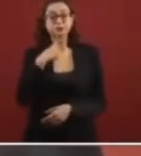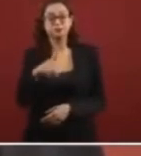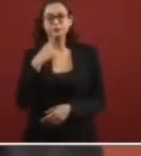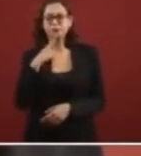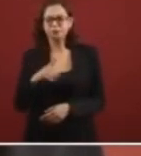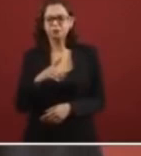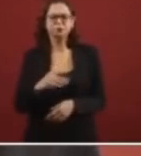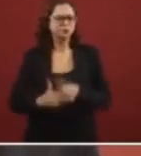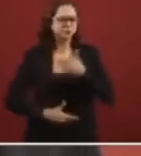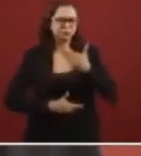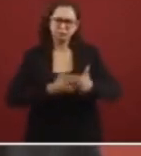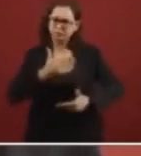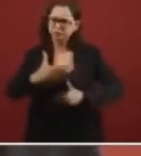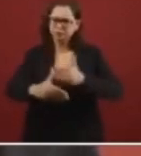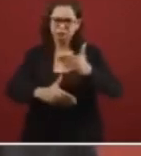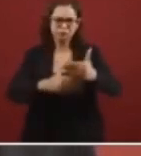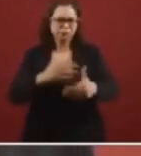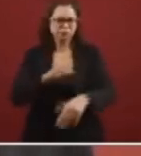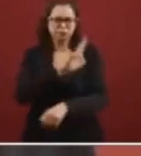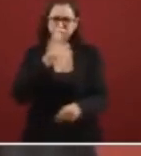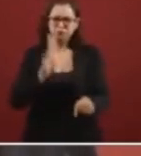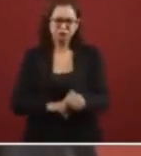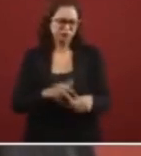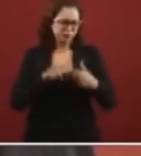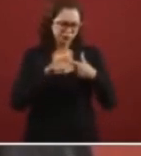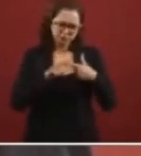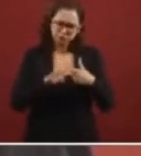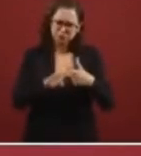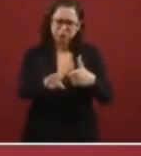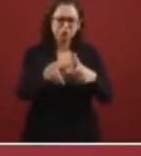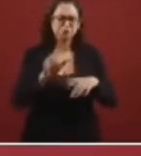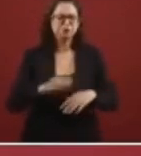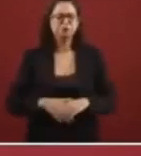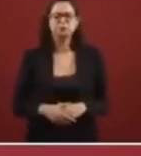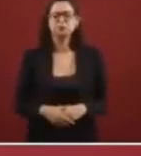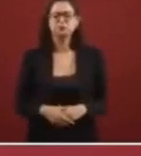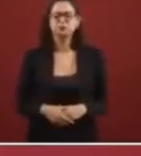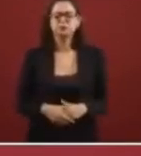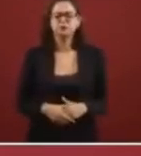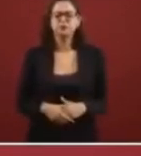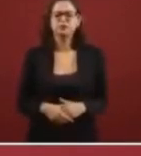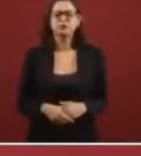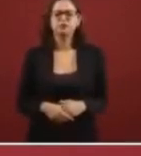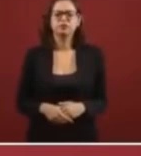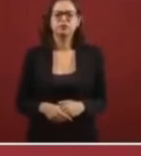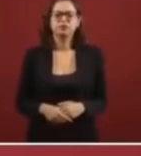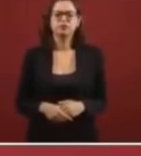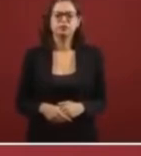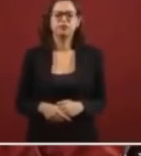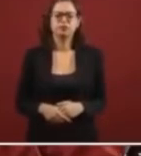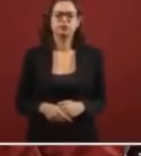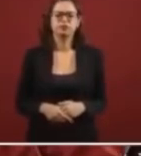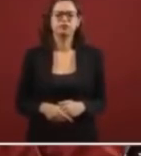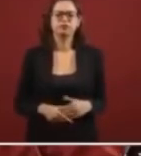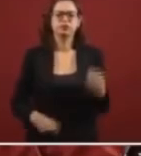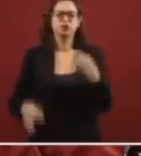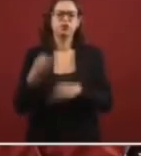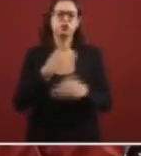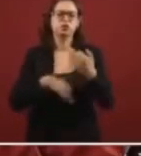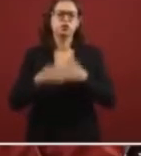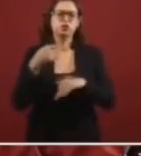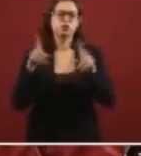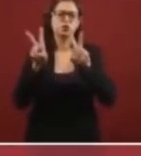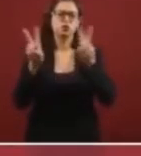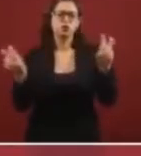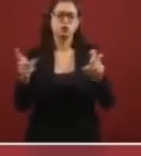a complaints will run their course. Y, and todo lo que tenga que ver con nosotros, all